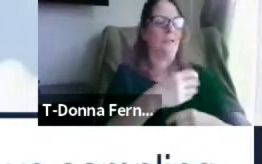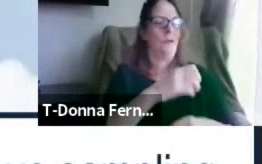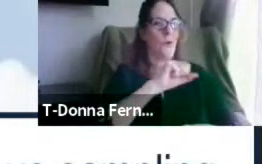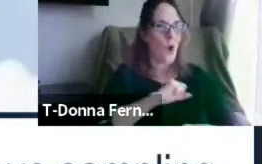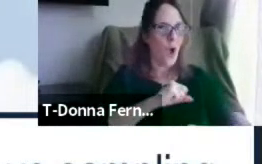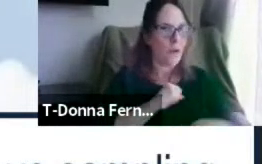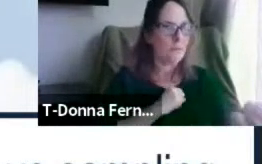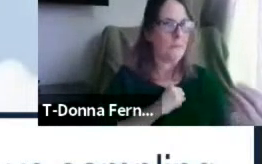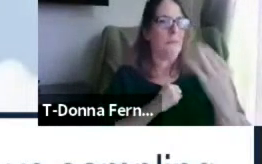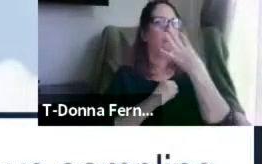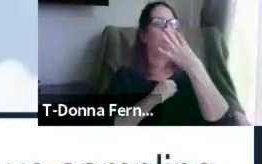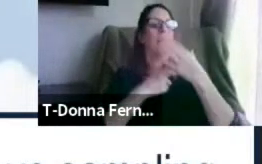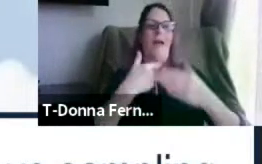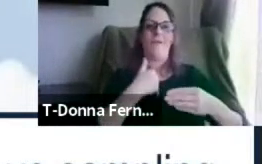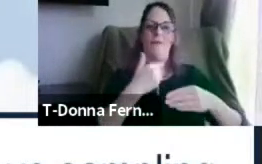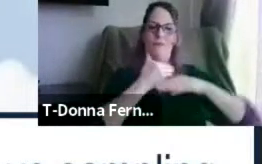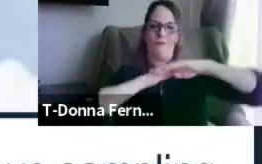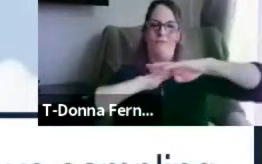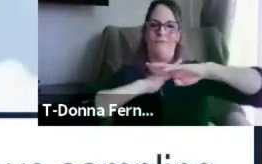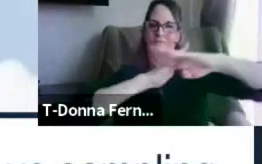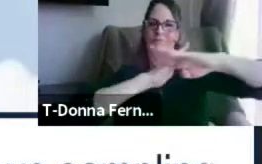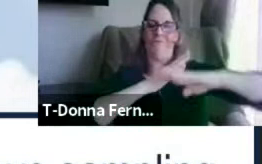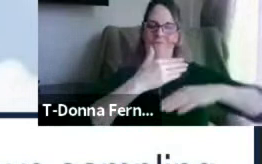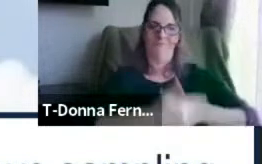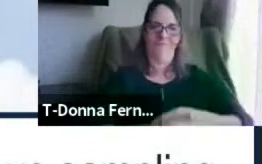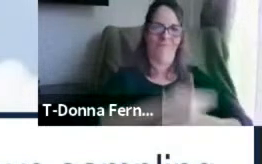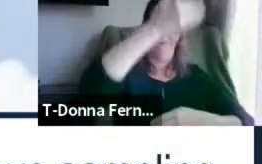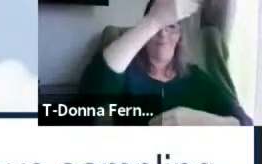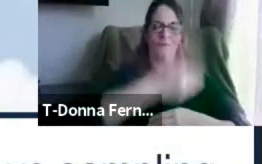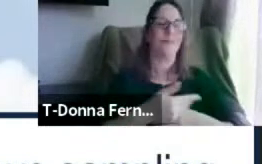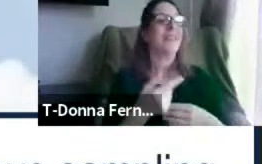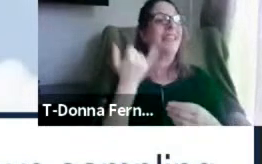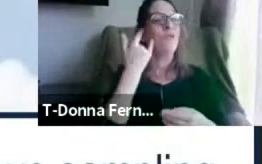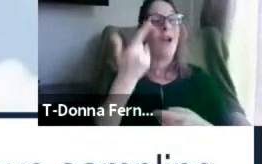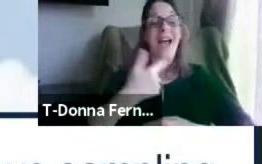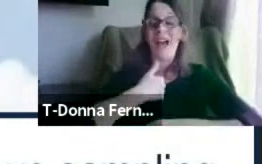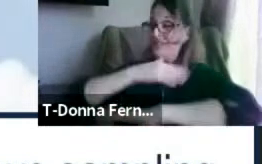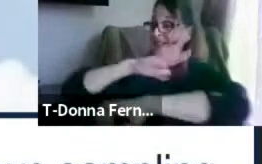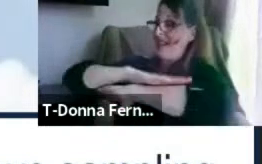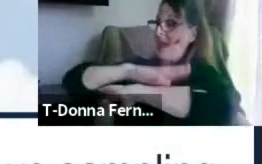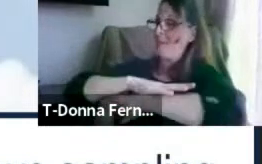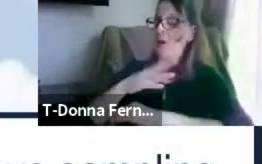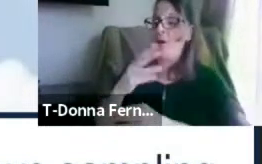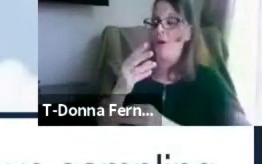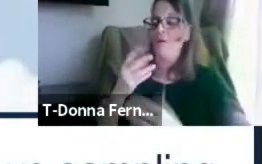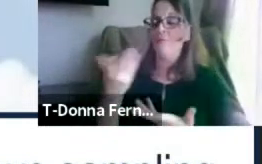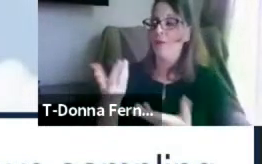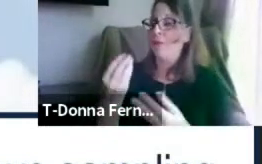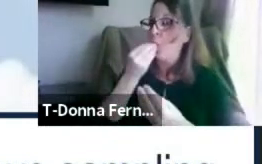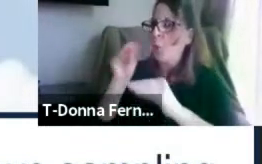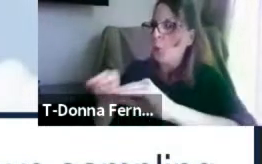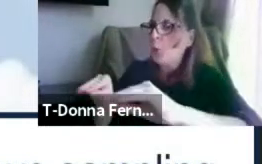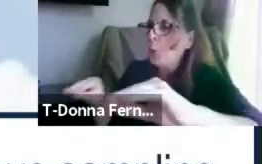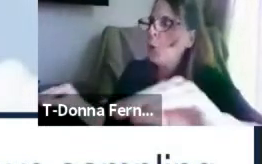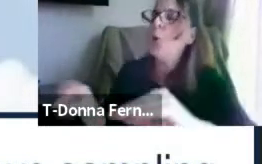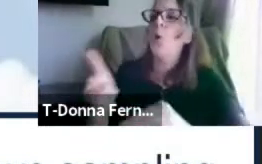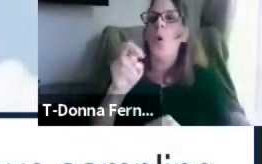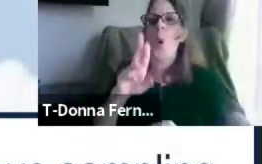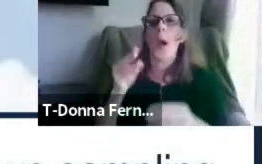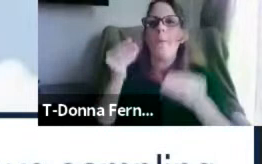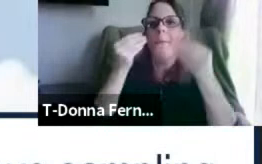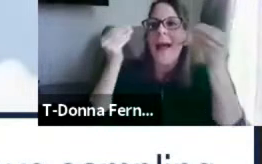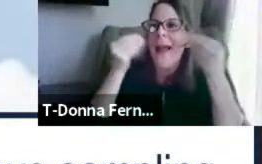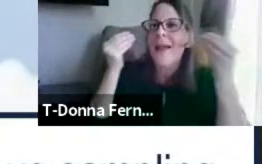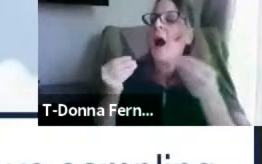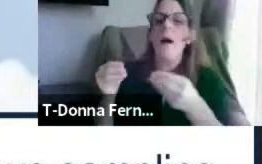If you have sample tables for either food or makeup or anything, now is the time to remove those from the